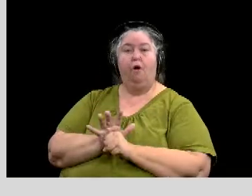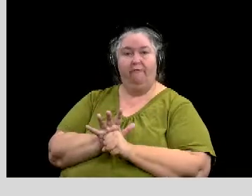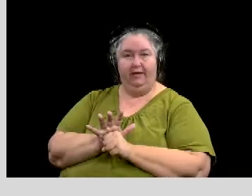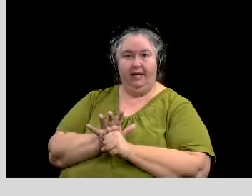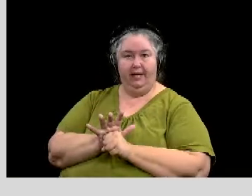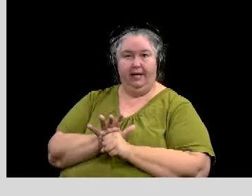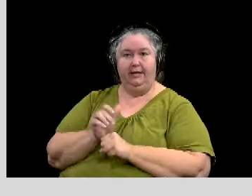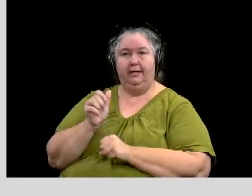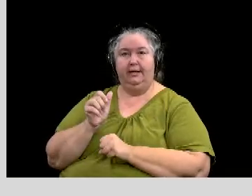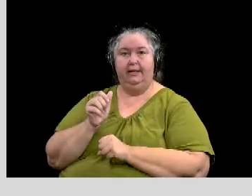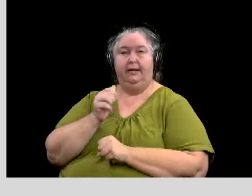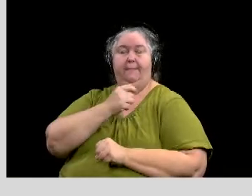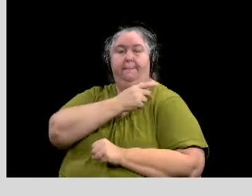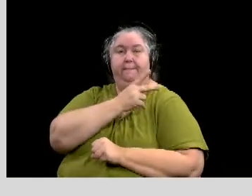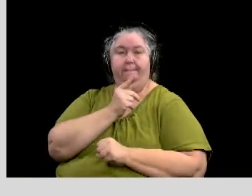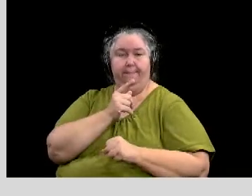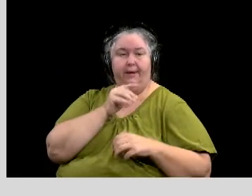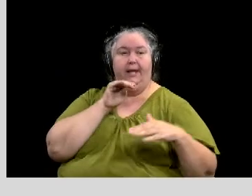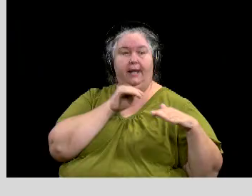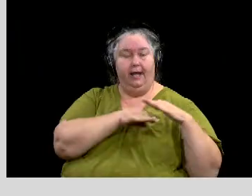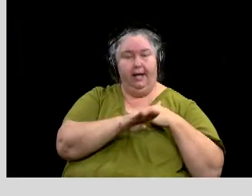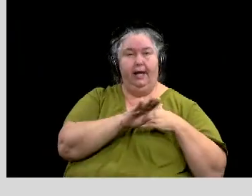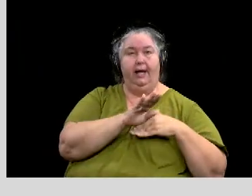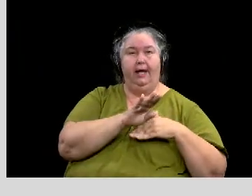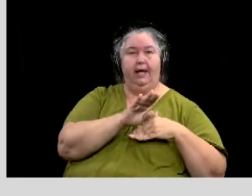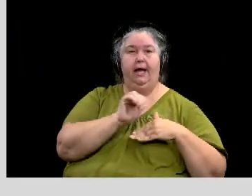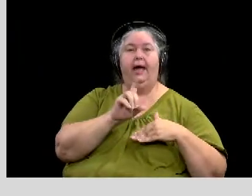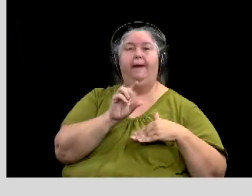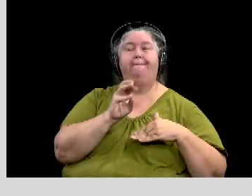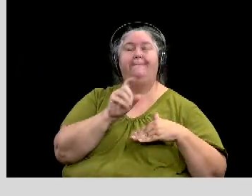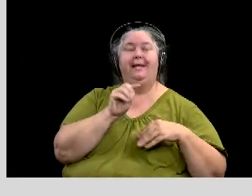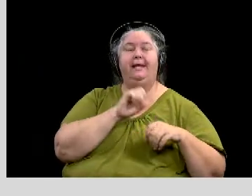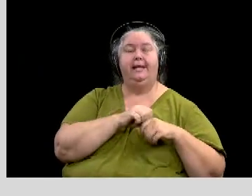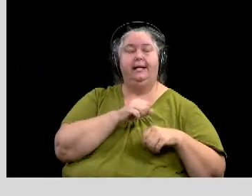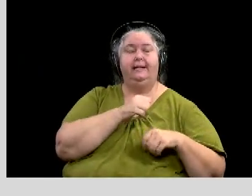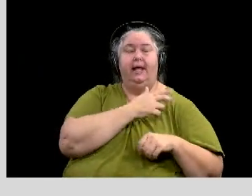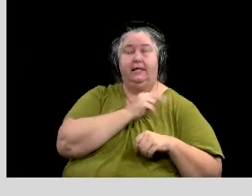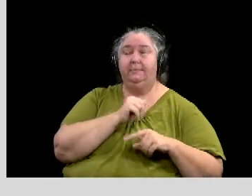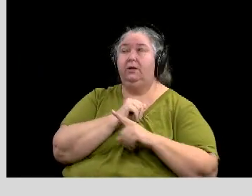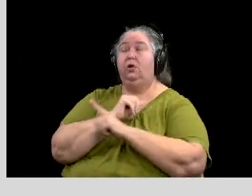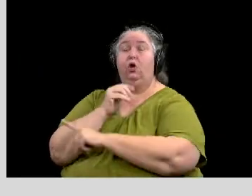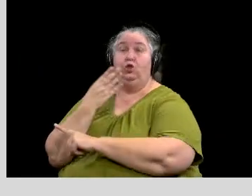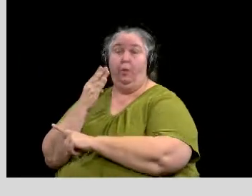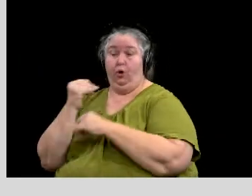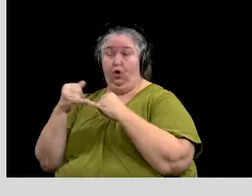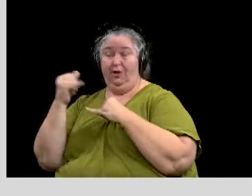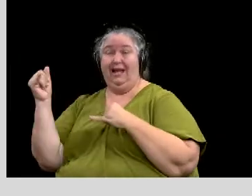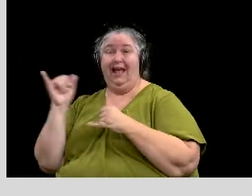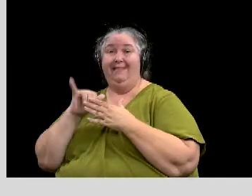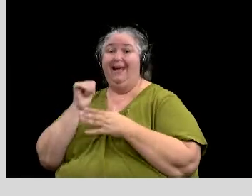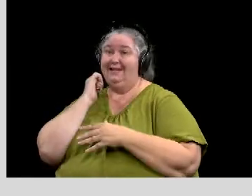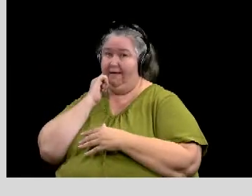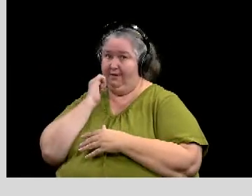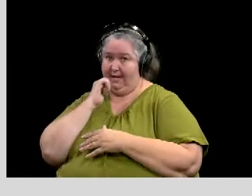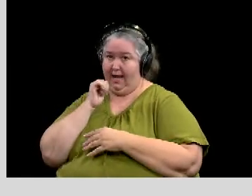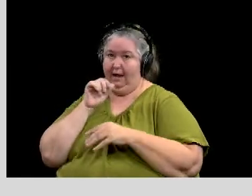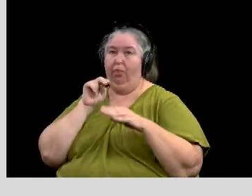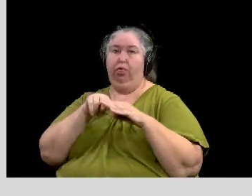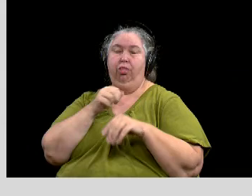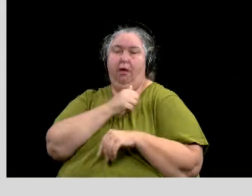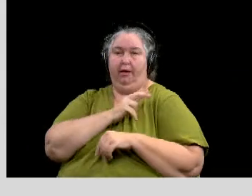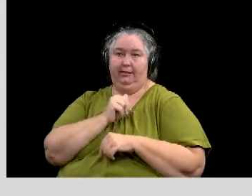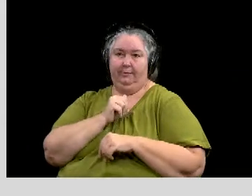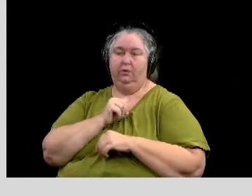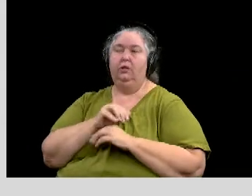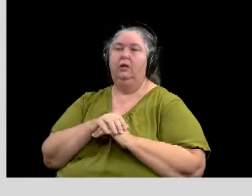you see here in the blue lines are the daily hospitalizations, the blue bar graph, and then the red line graph